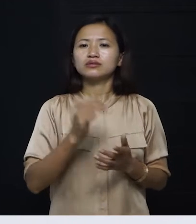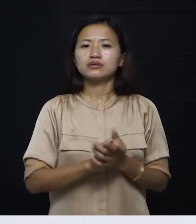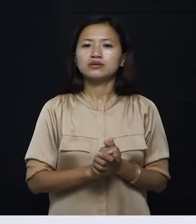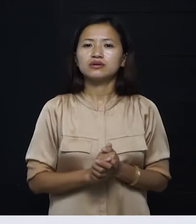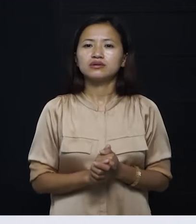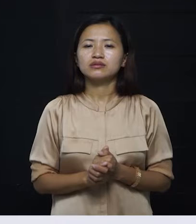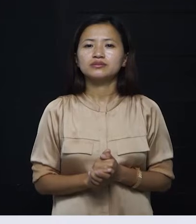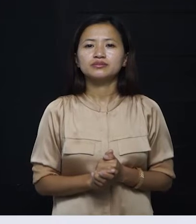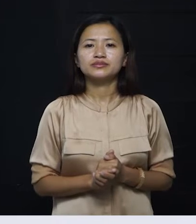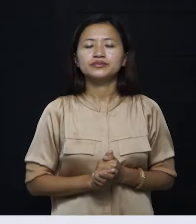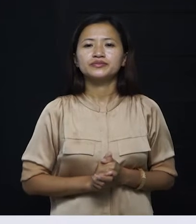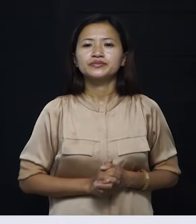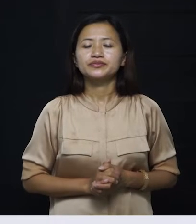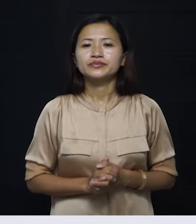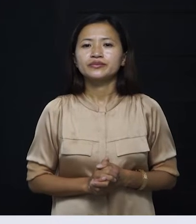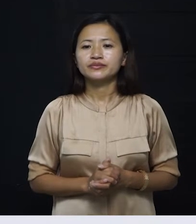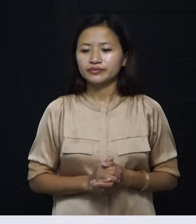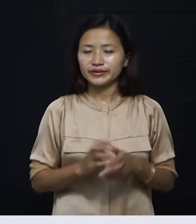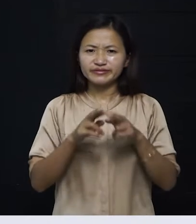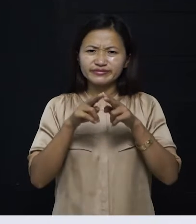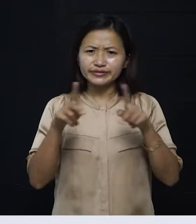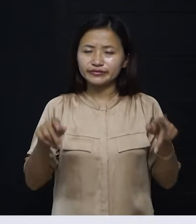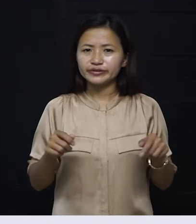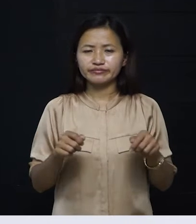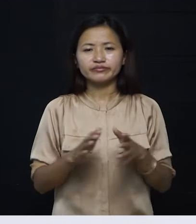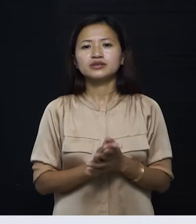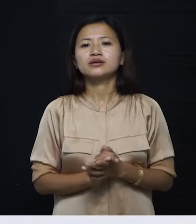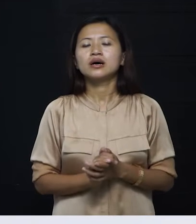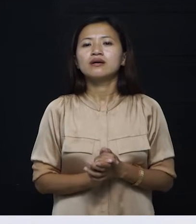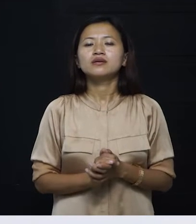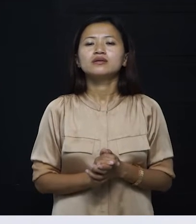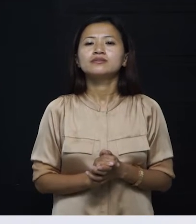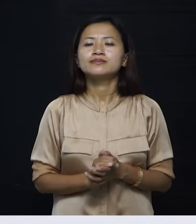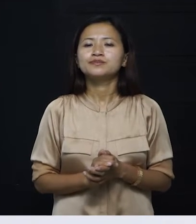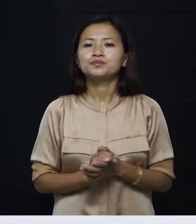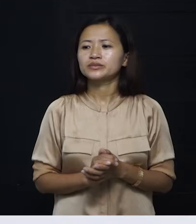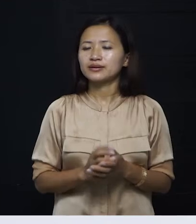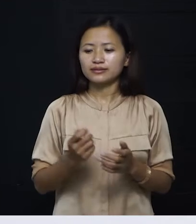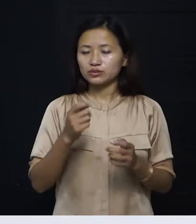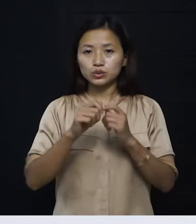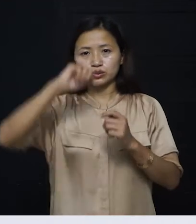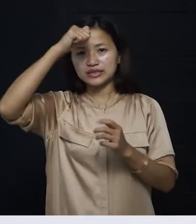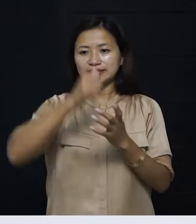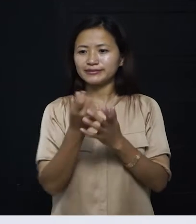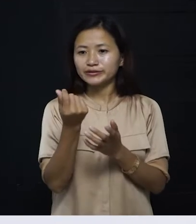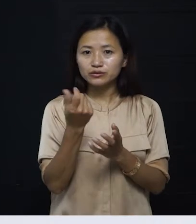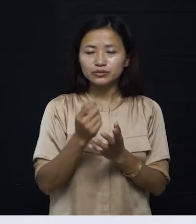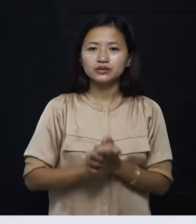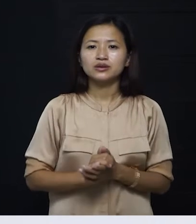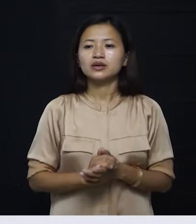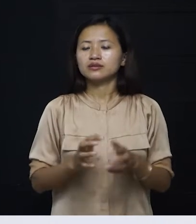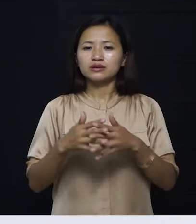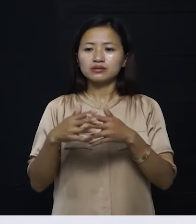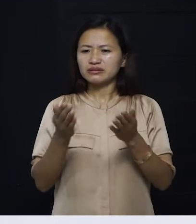different kinds of money. Here, different kinds means, I'm not talking about the Indian rupee comparing to the